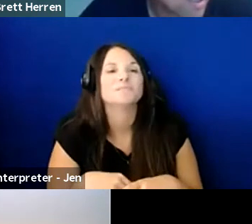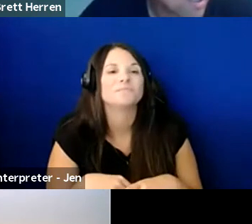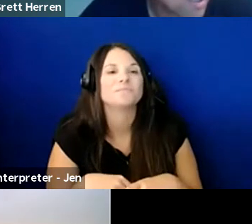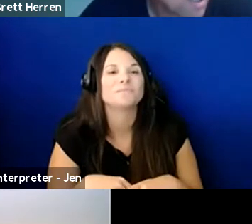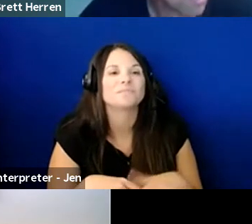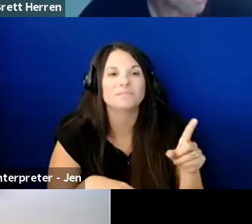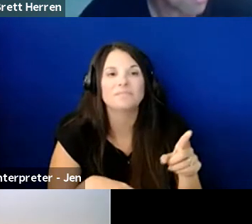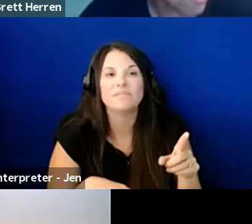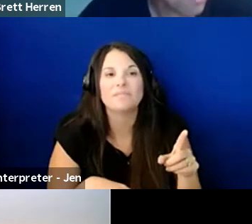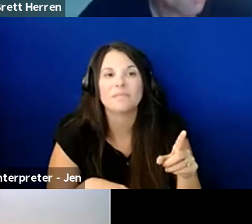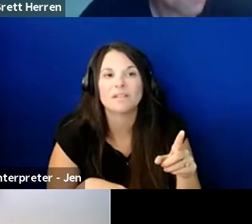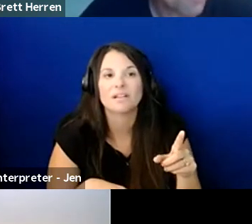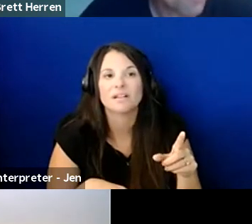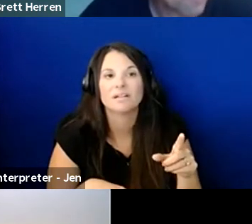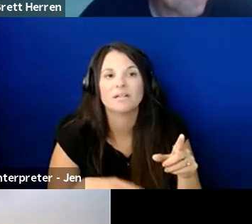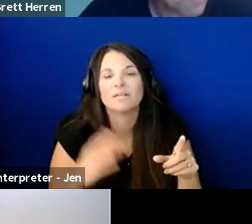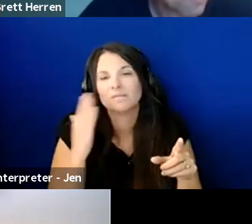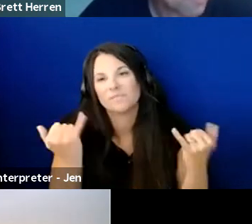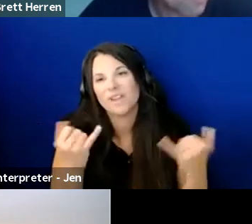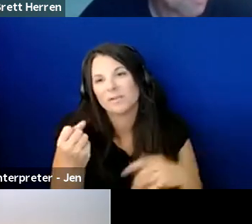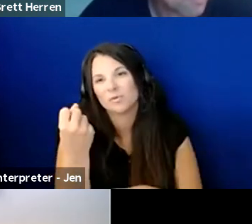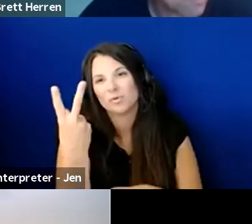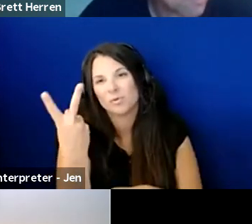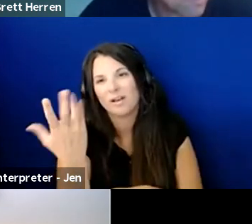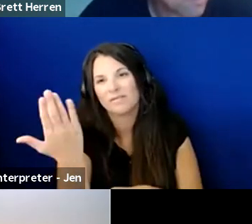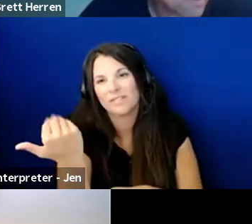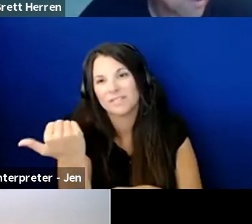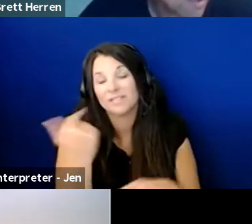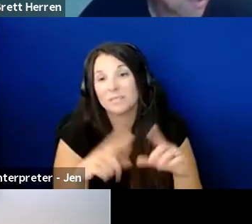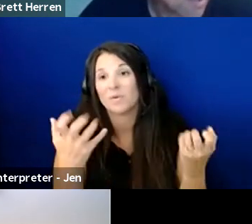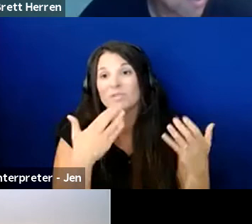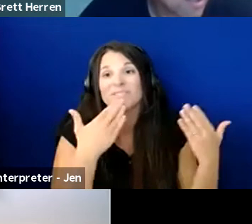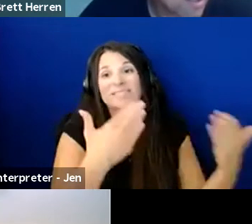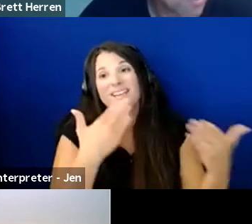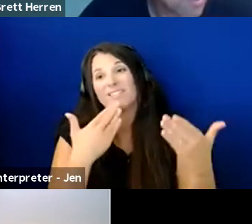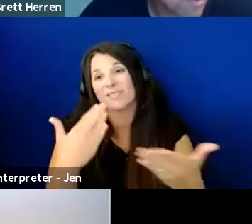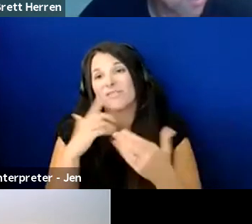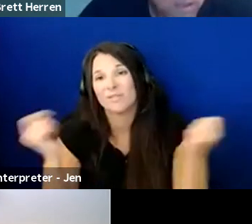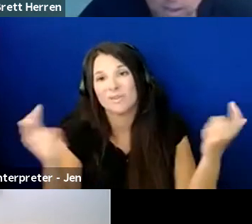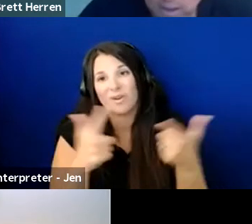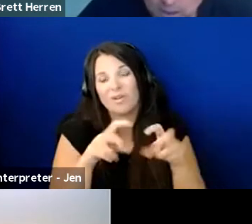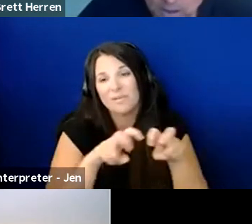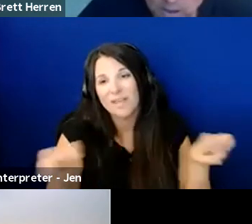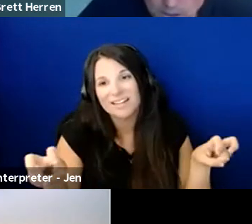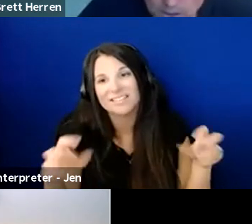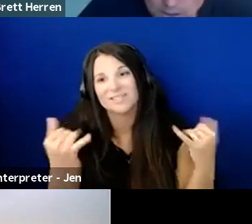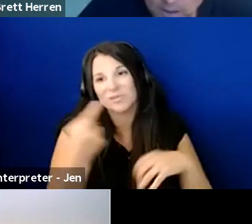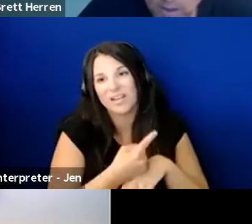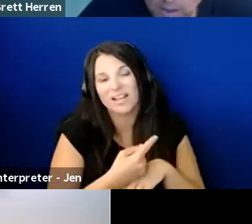know, we're at 12:15 right now, but I do want to thank all of our panelists today. Thank you so much